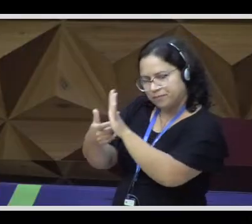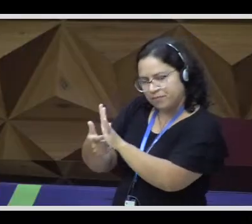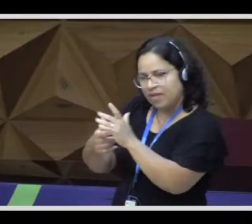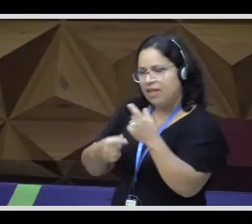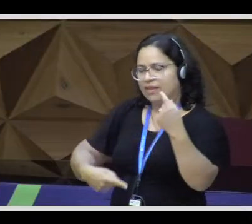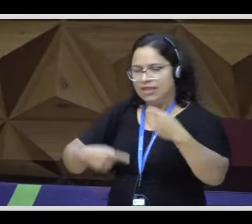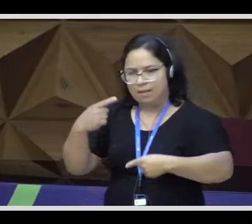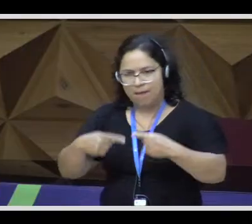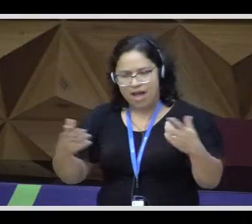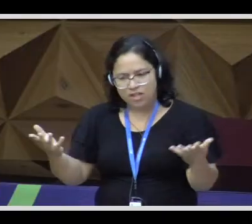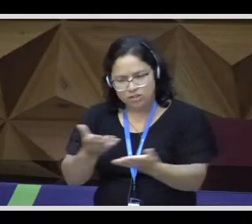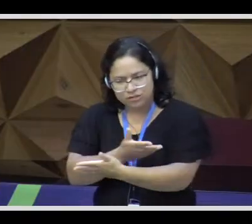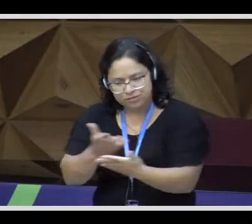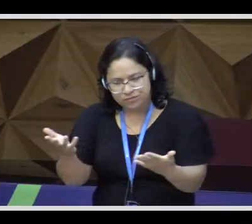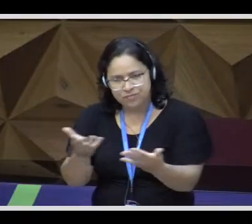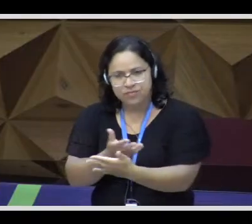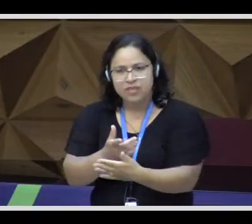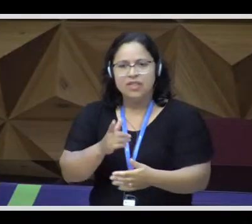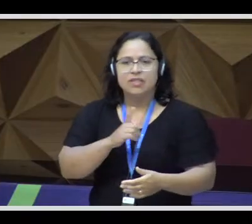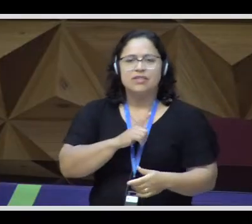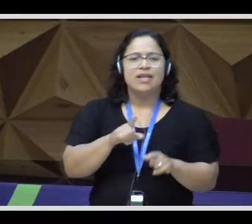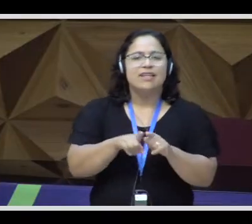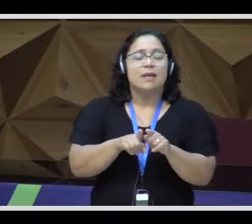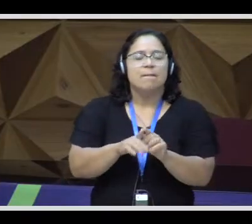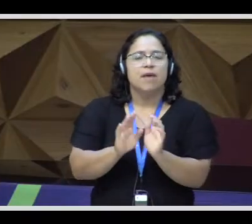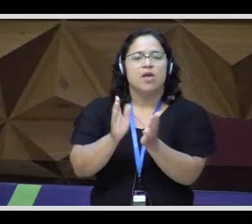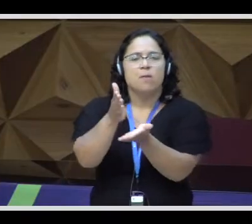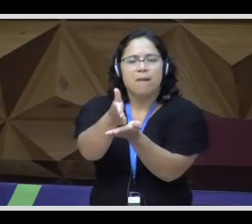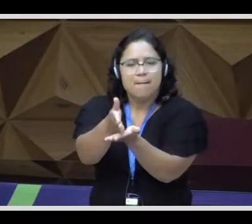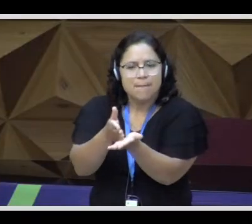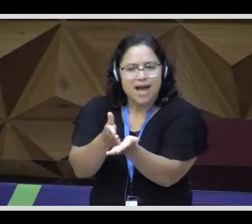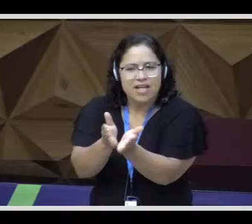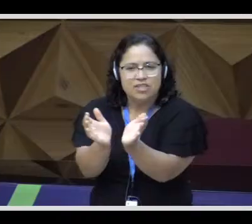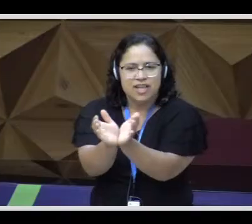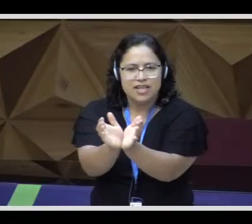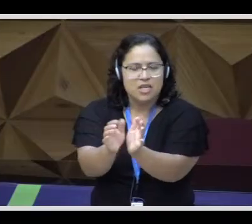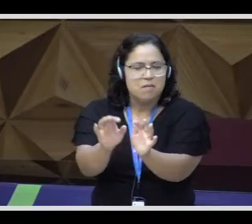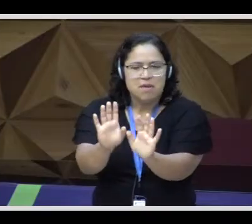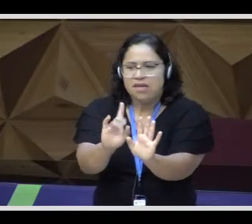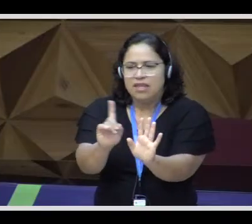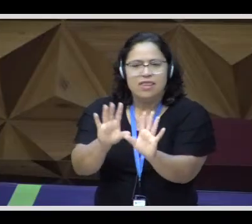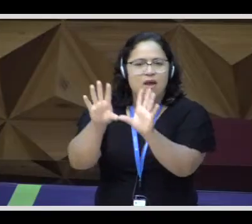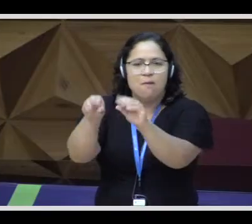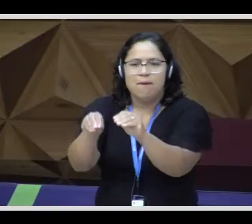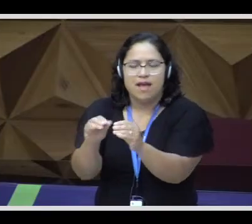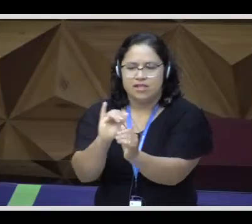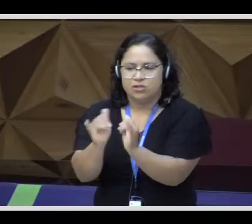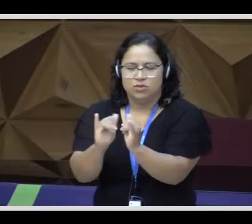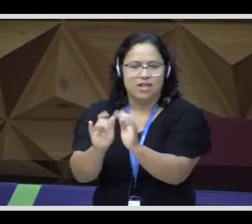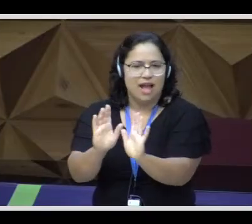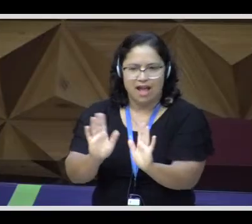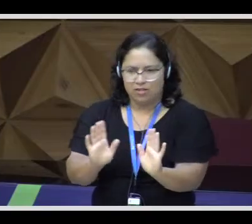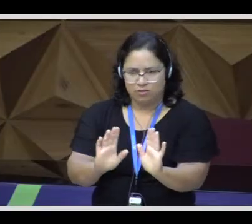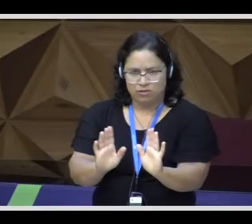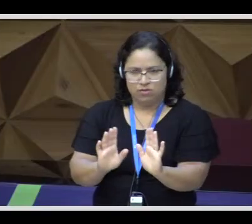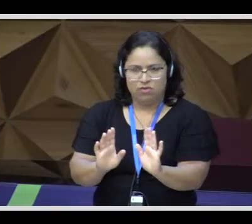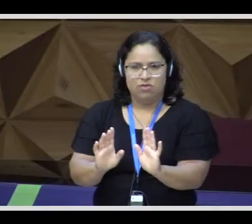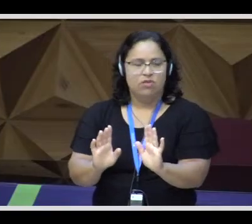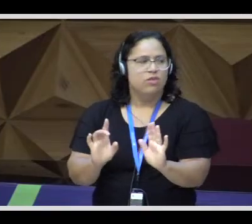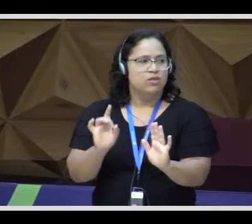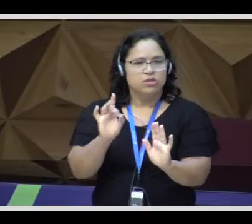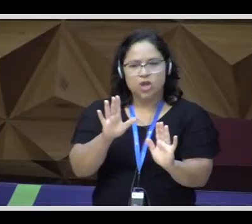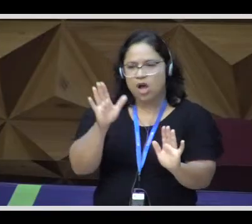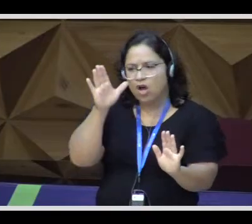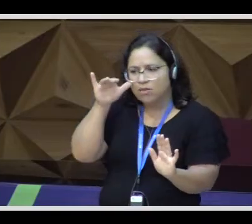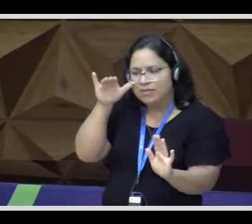is a part of the team that doesn't touch the data, either this side or the other side. We just like watch them